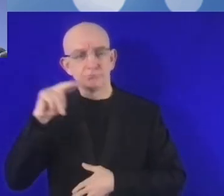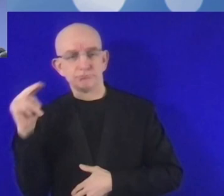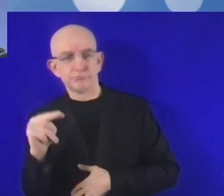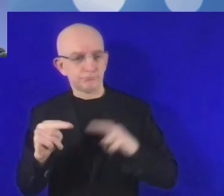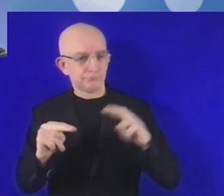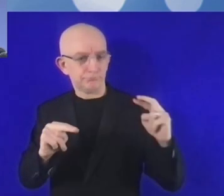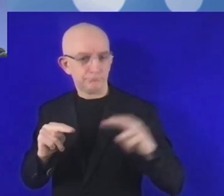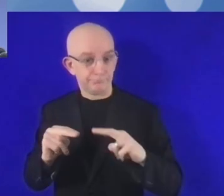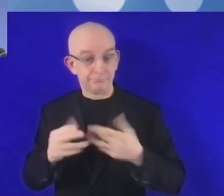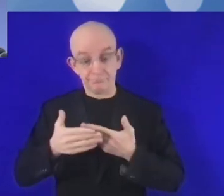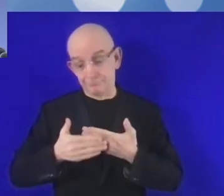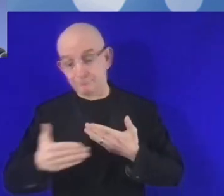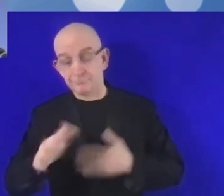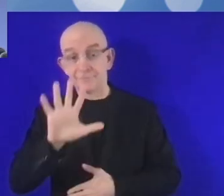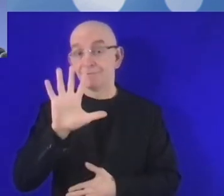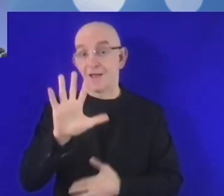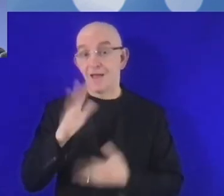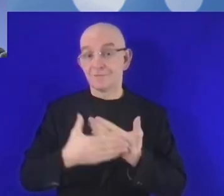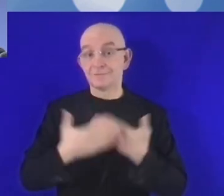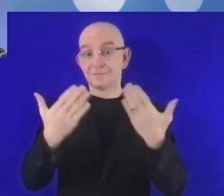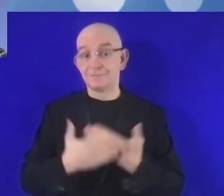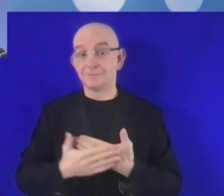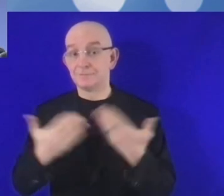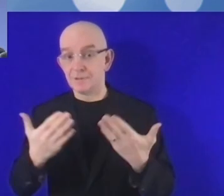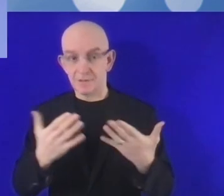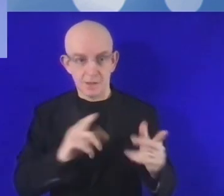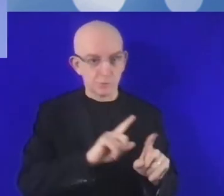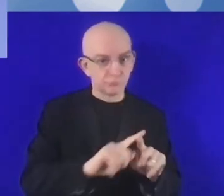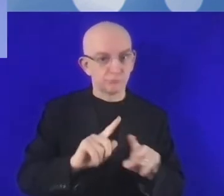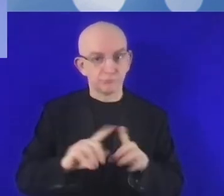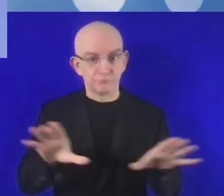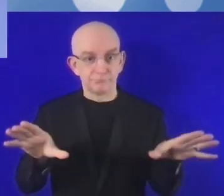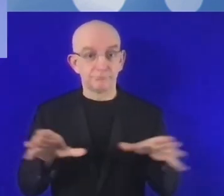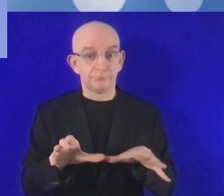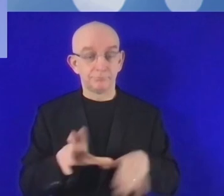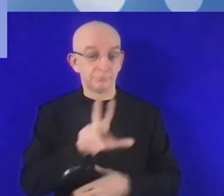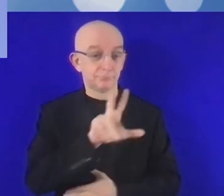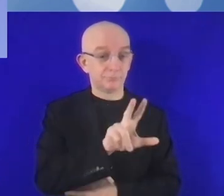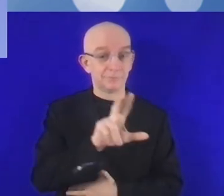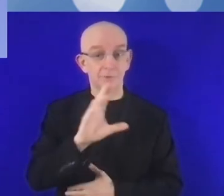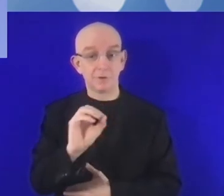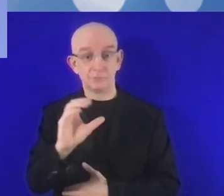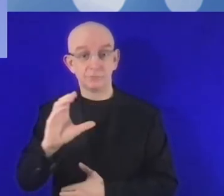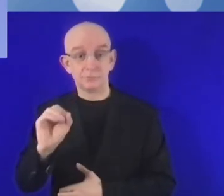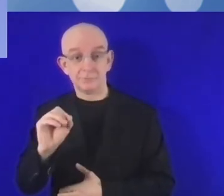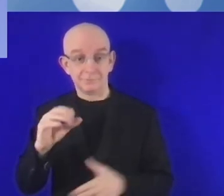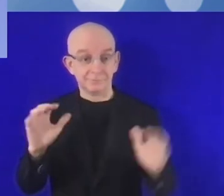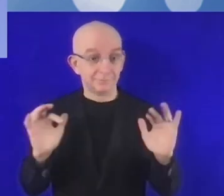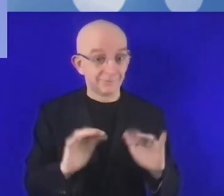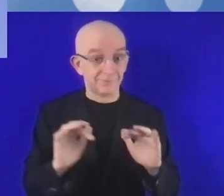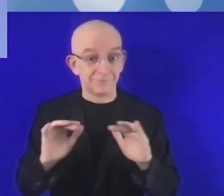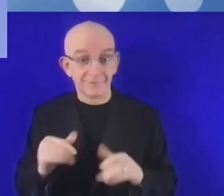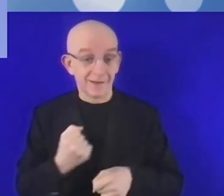initiatives, such as lectures, debates, and workshops devoted to the digital world, from legislation through currently